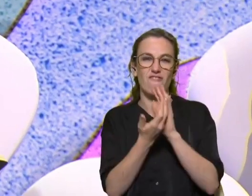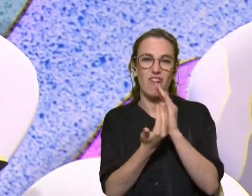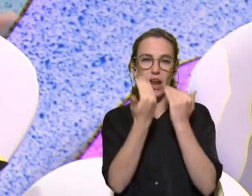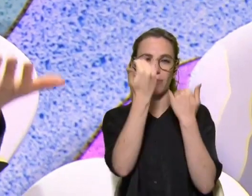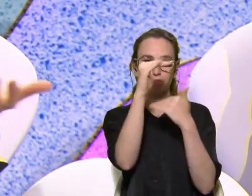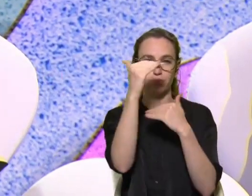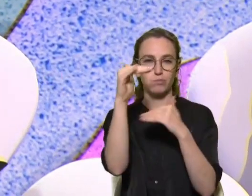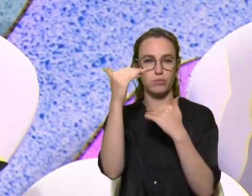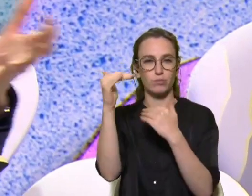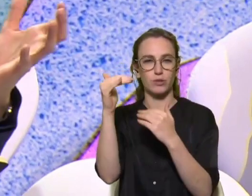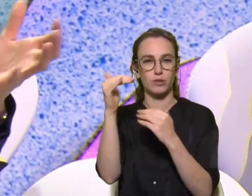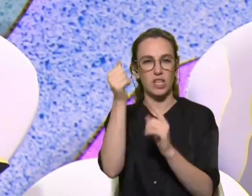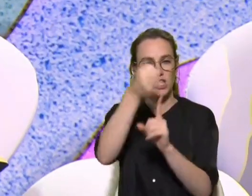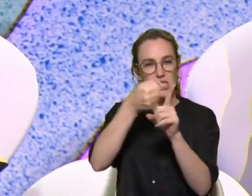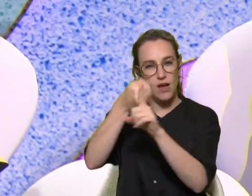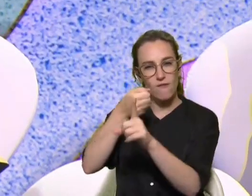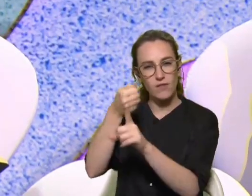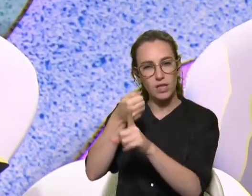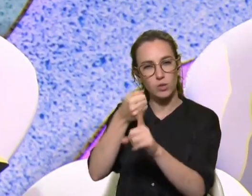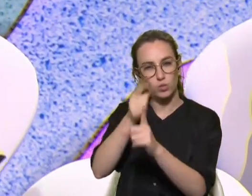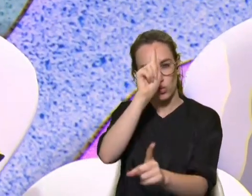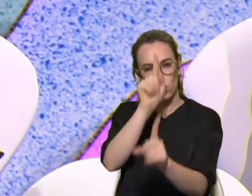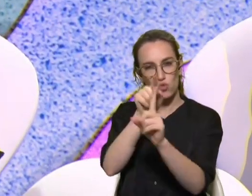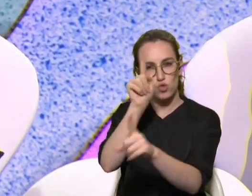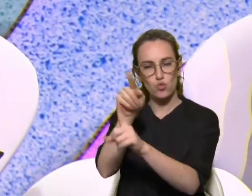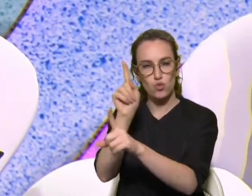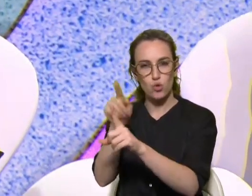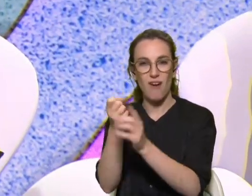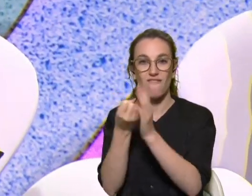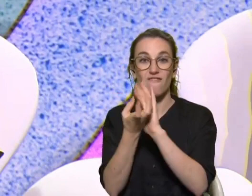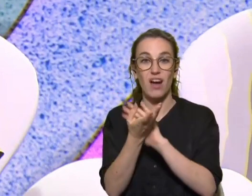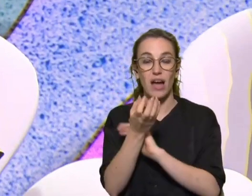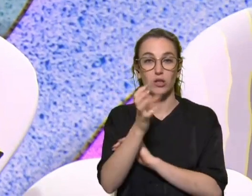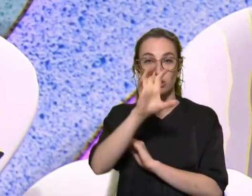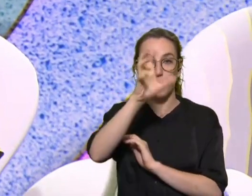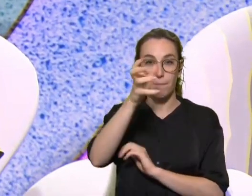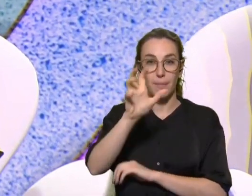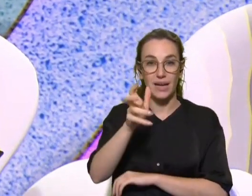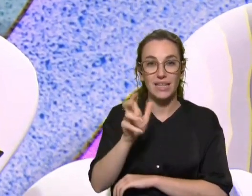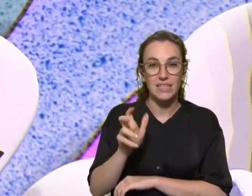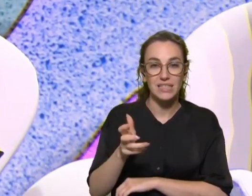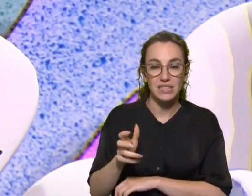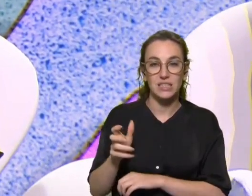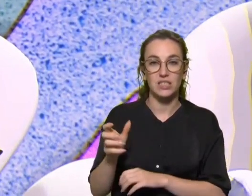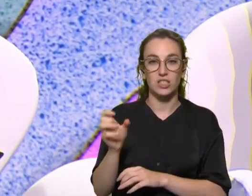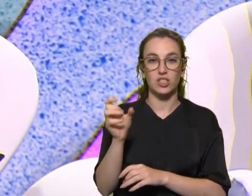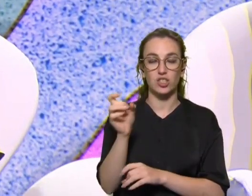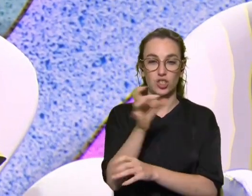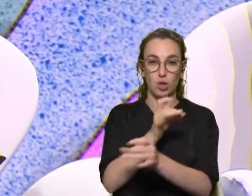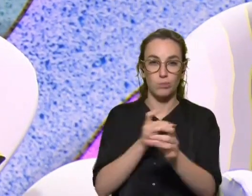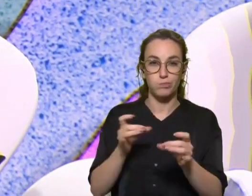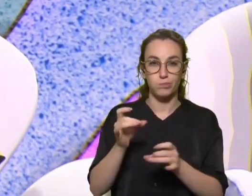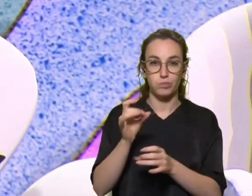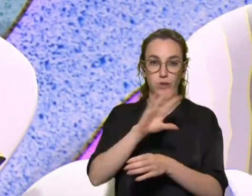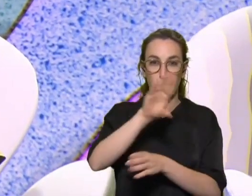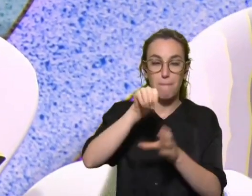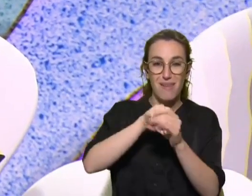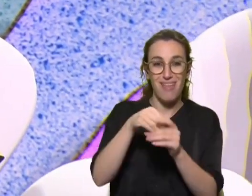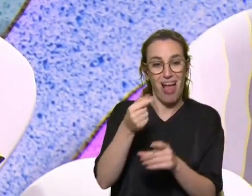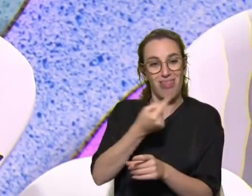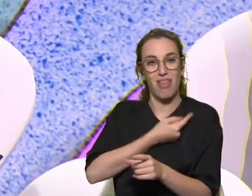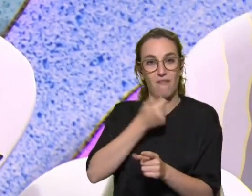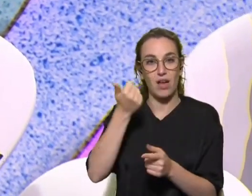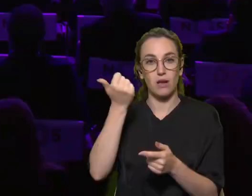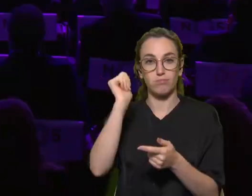number of targets and obligations that different countries, different member states have to comply. And so the strategy